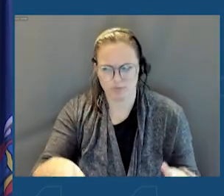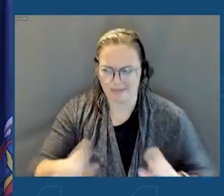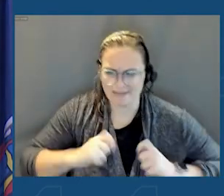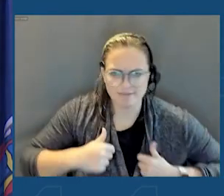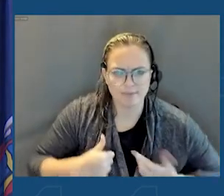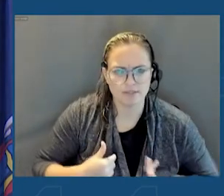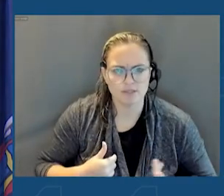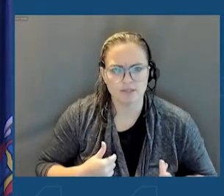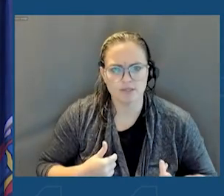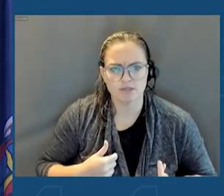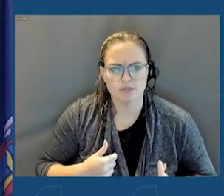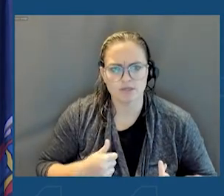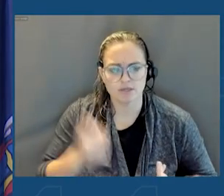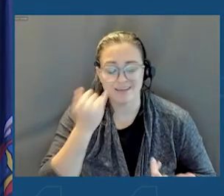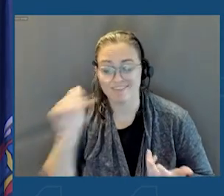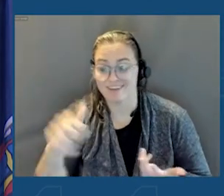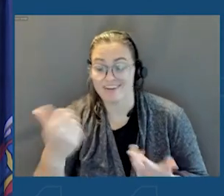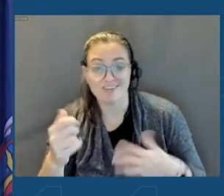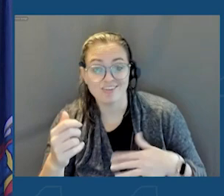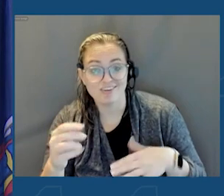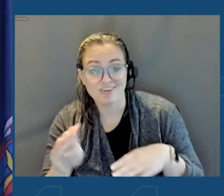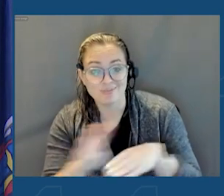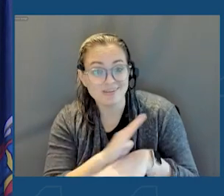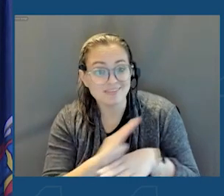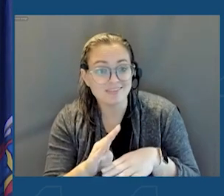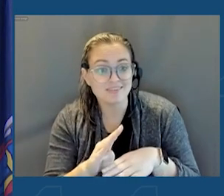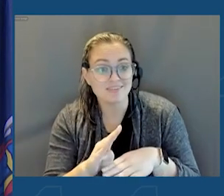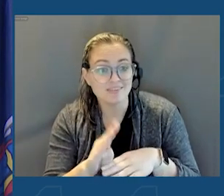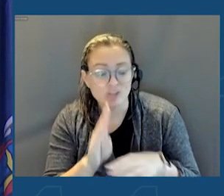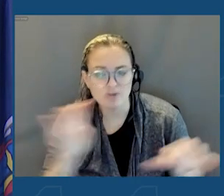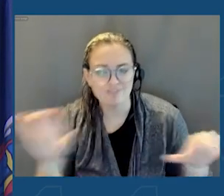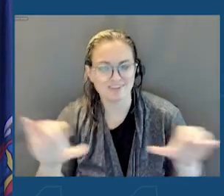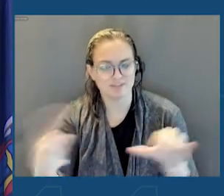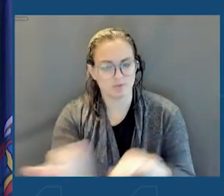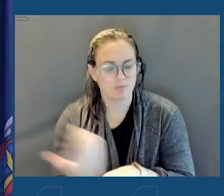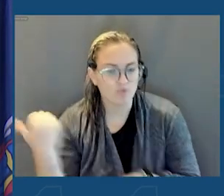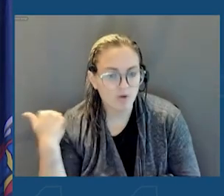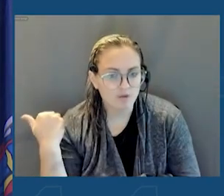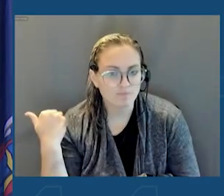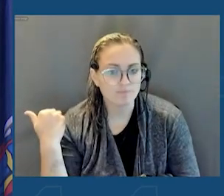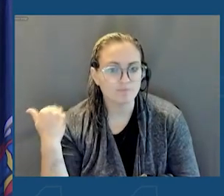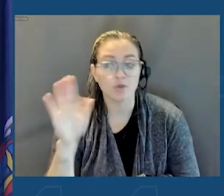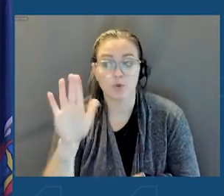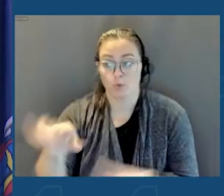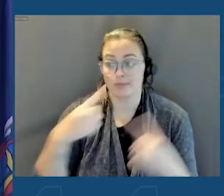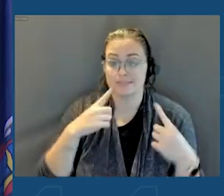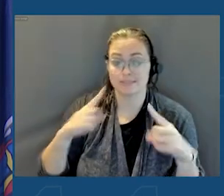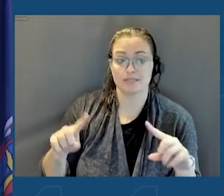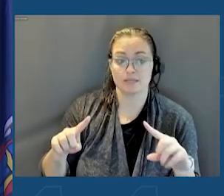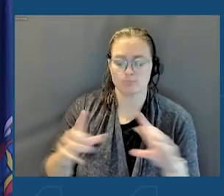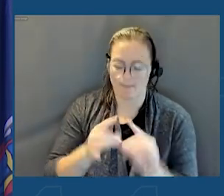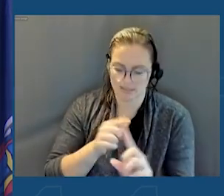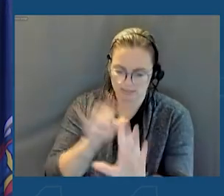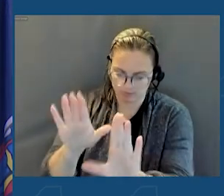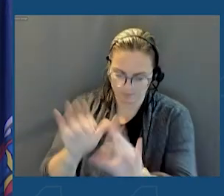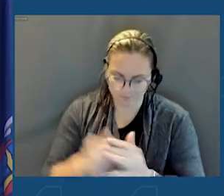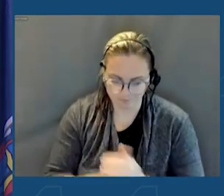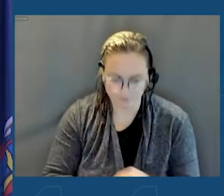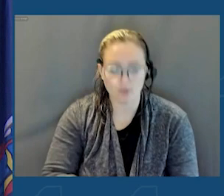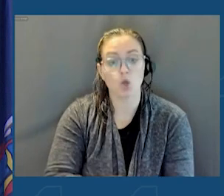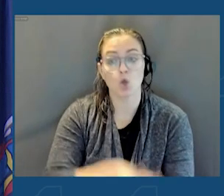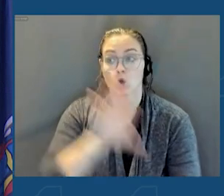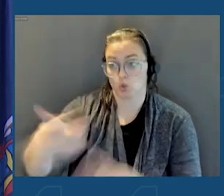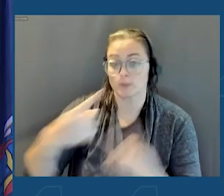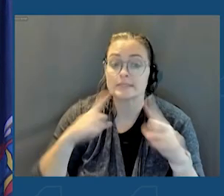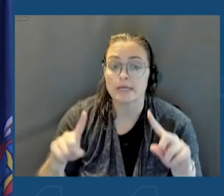If this was any other industry, you would have taken action before. Your success, my message to you, your success is our success.